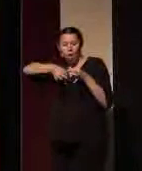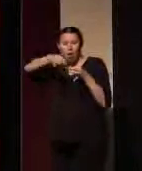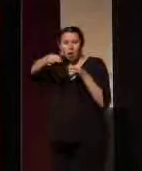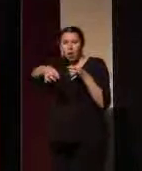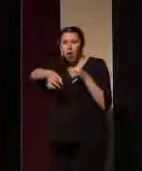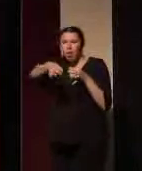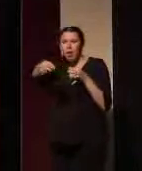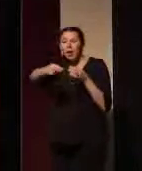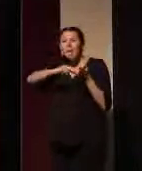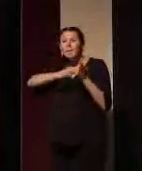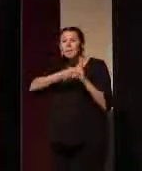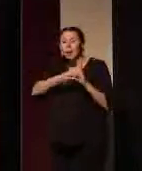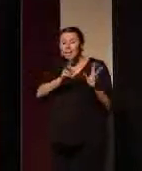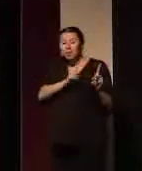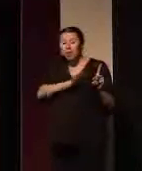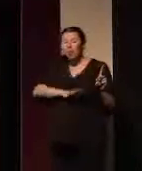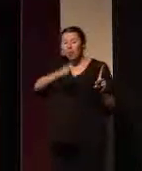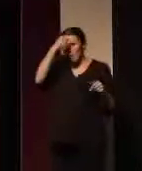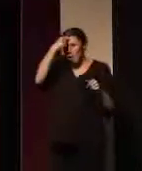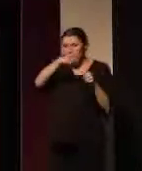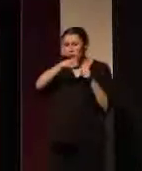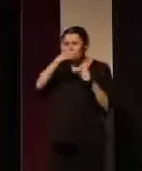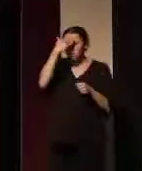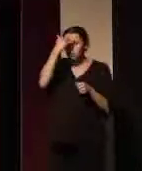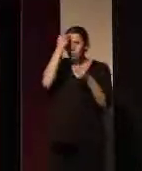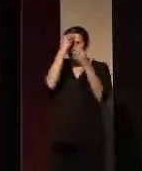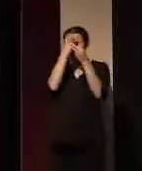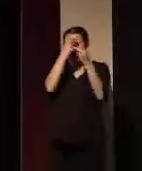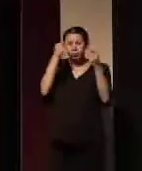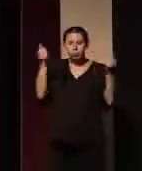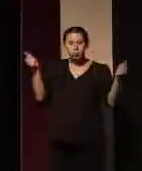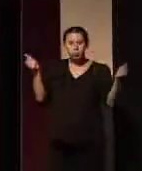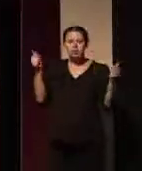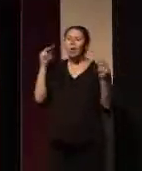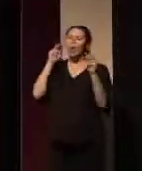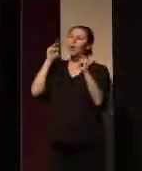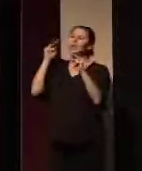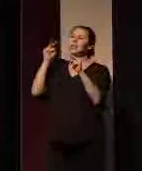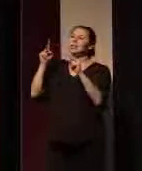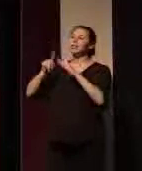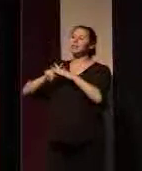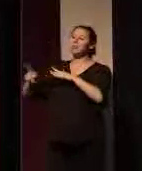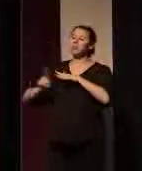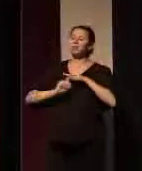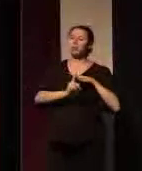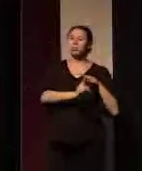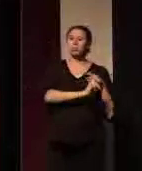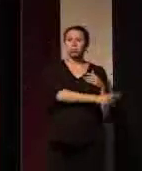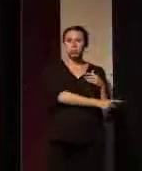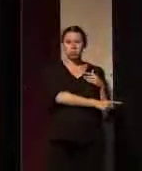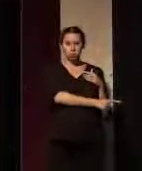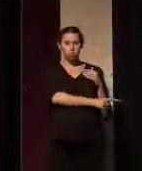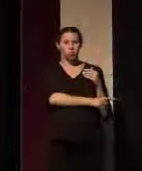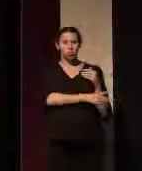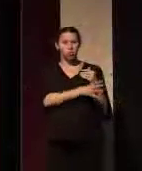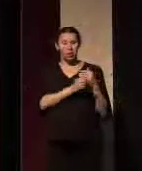are fading. That means there's a danger of witnesses drifting away. And that there is a real risk there